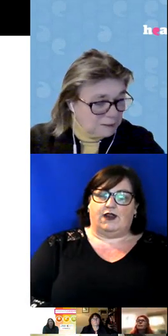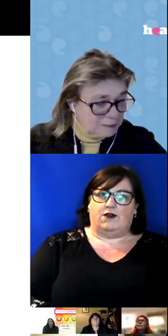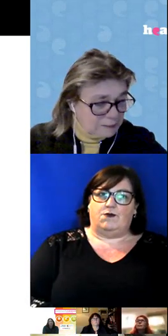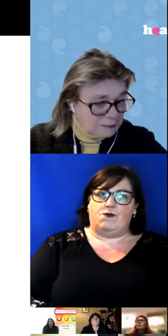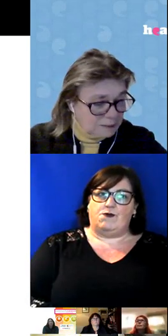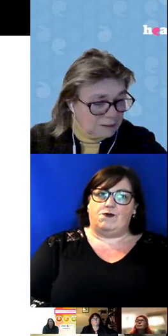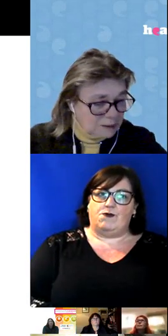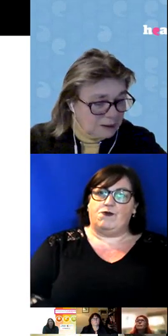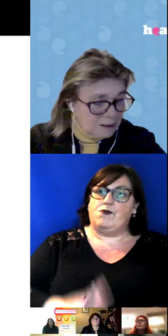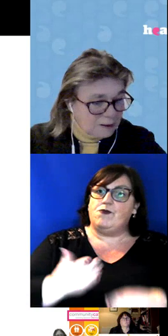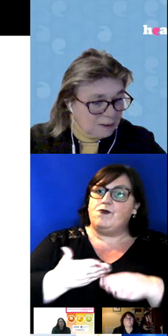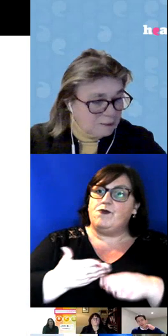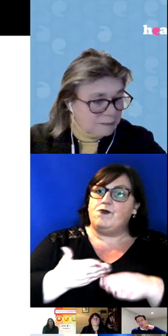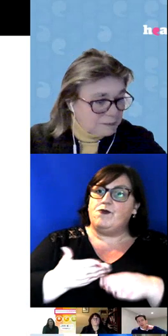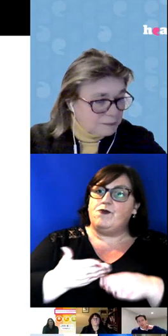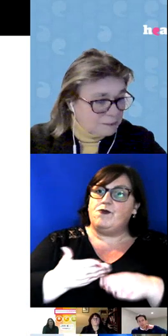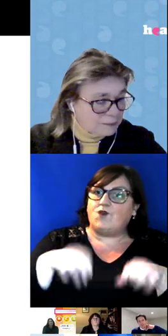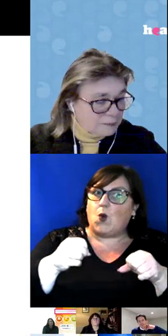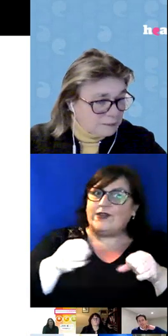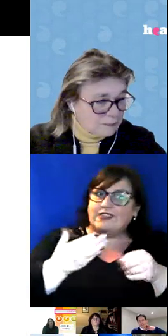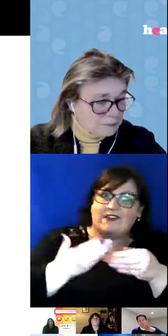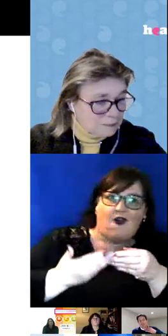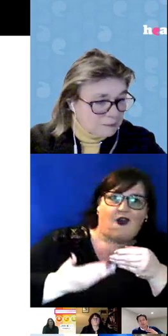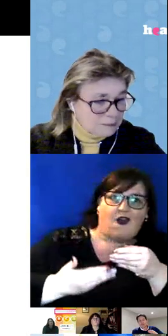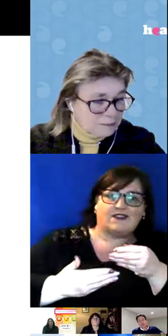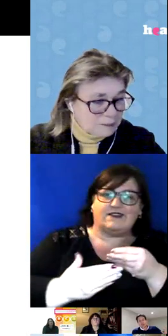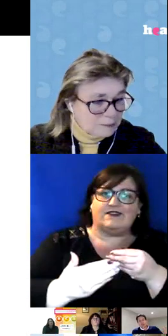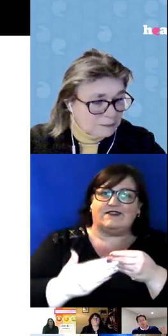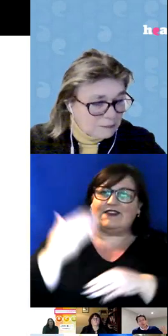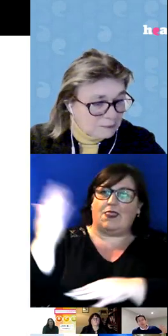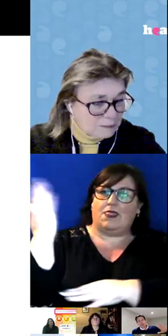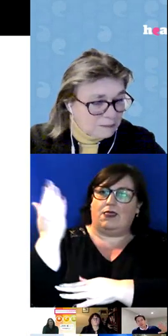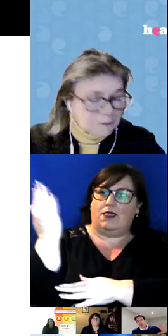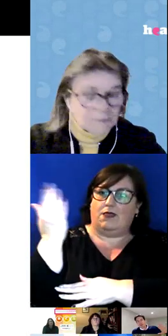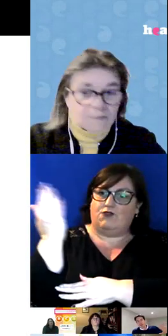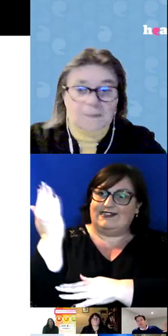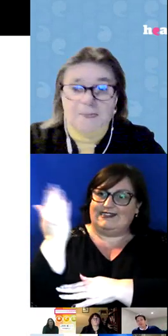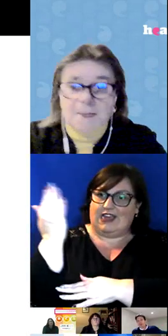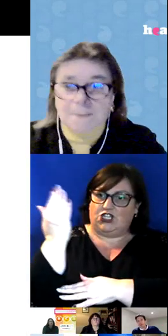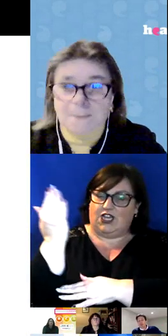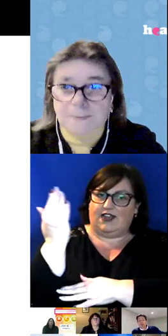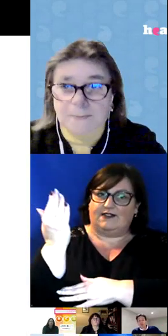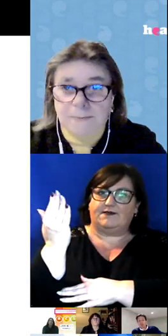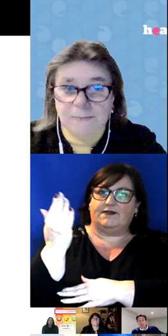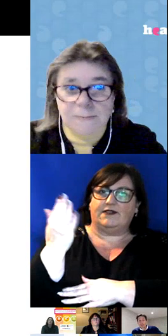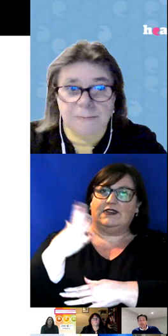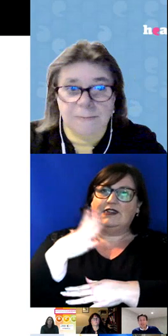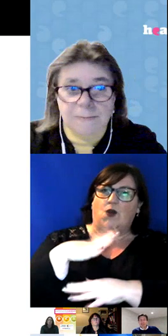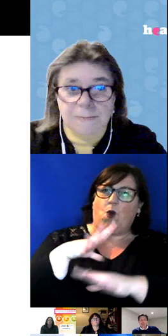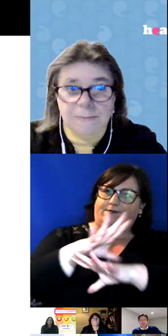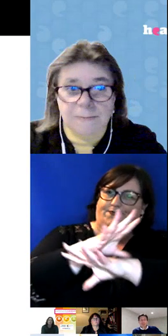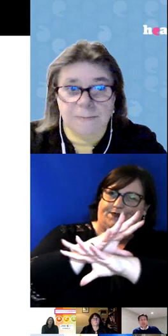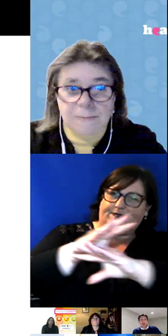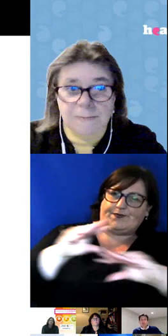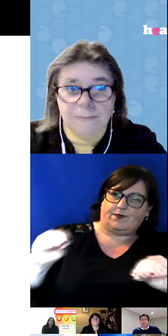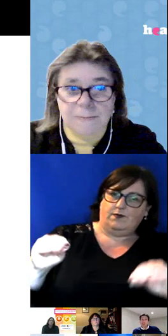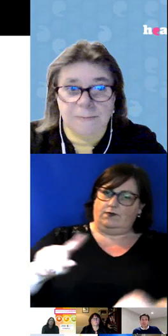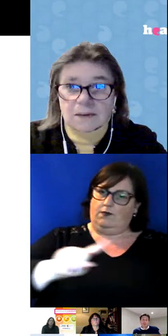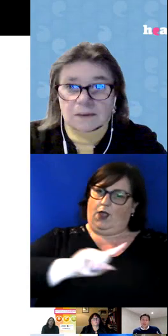Just before we get going on the presentation itself, the purpose of the conversation tonight